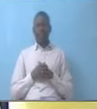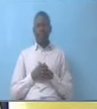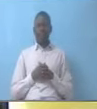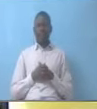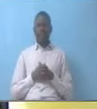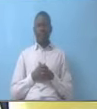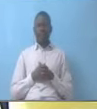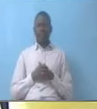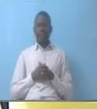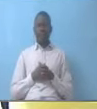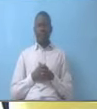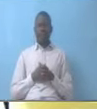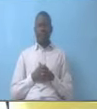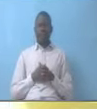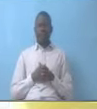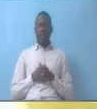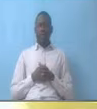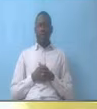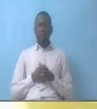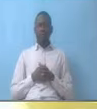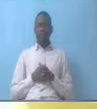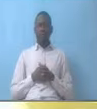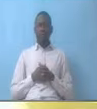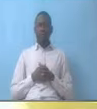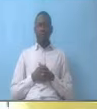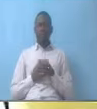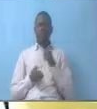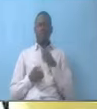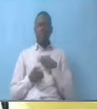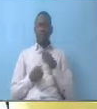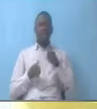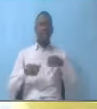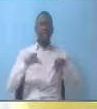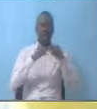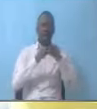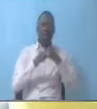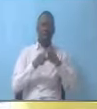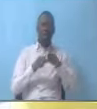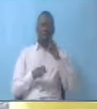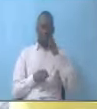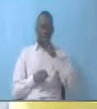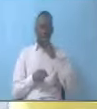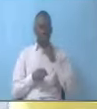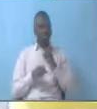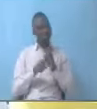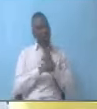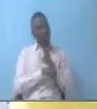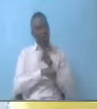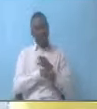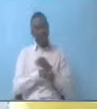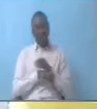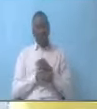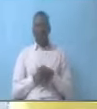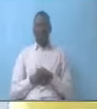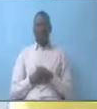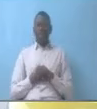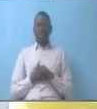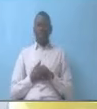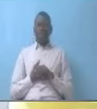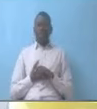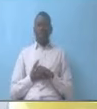that I try to address. Lina moy li nga xamné ni loolu la bëgg na garal. The dilemma was that